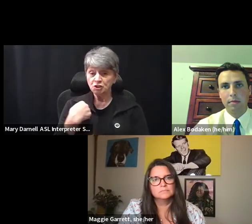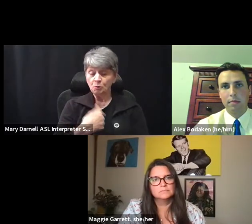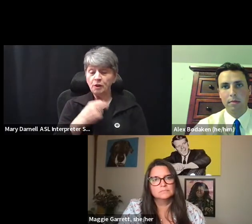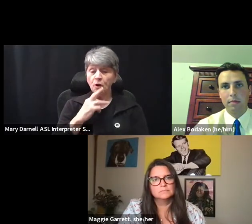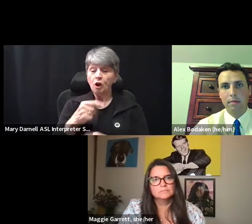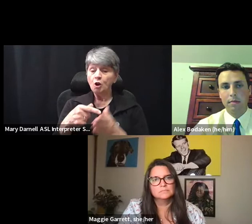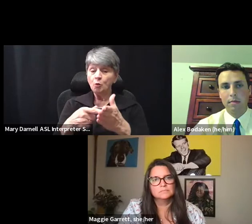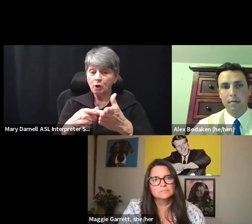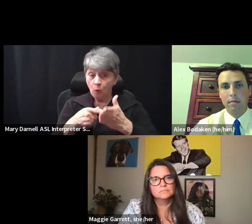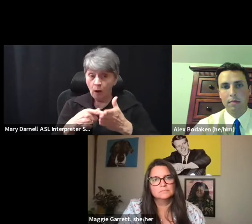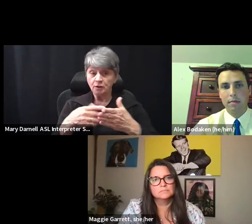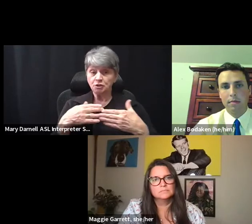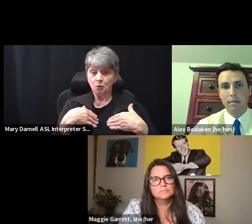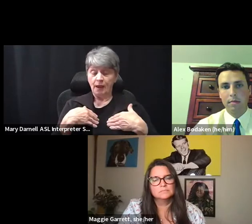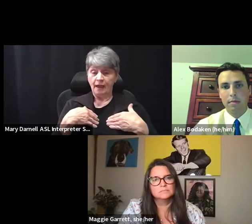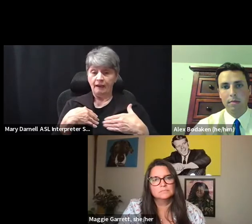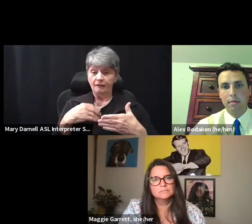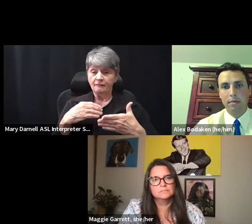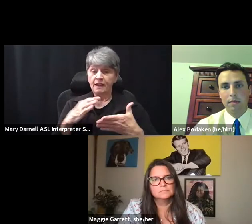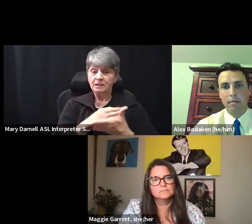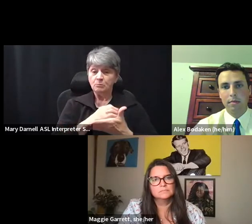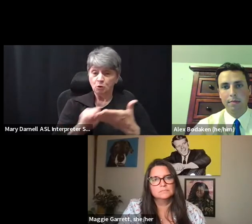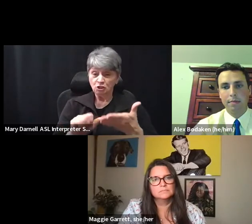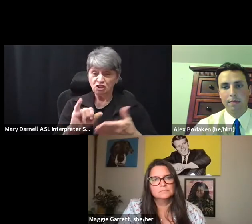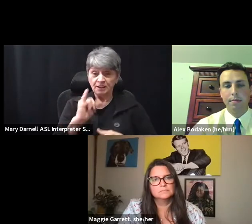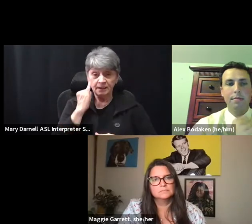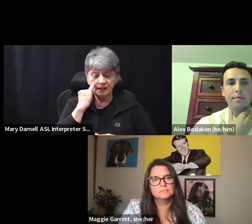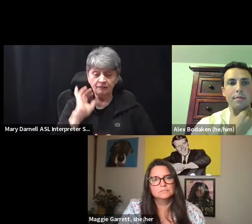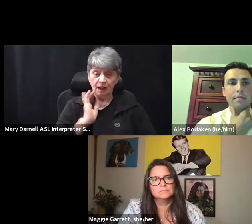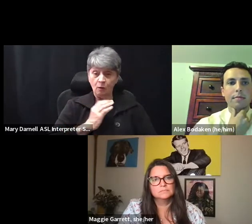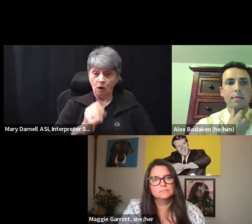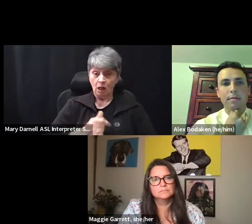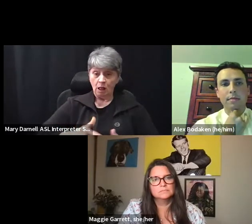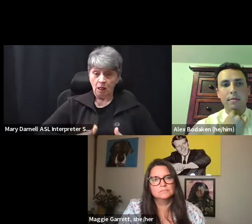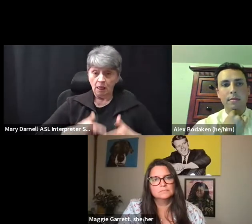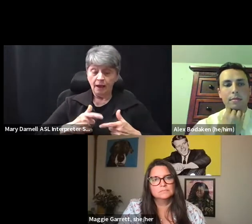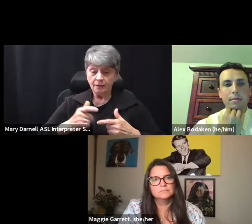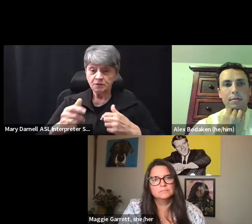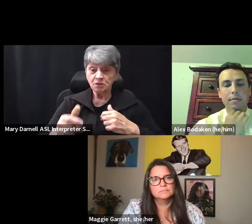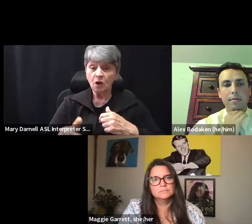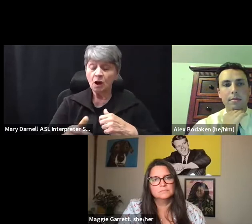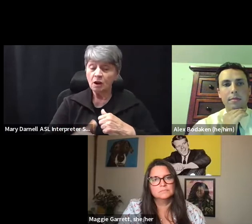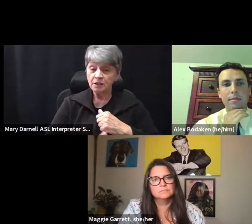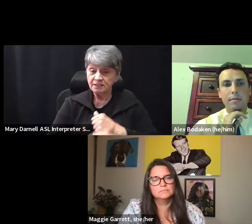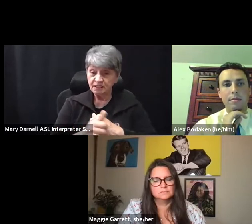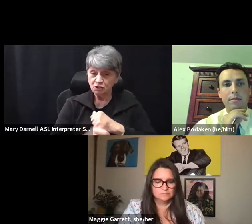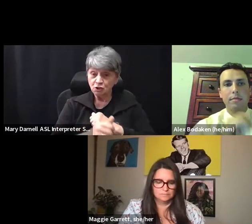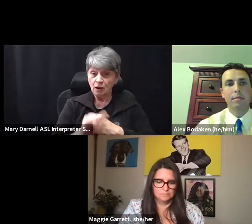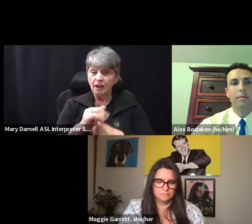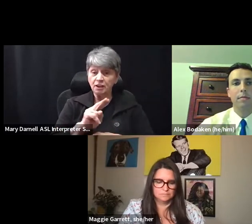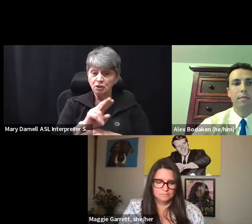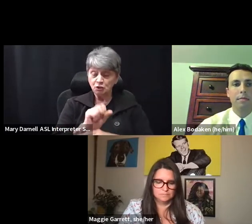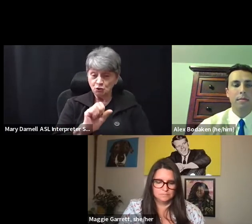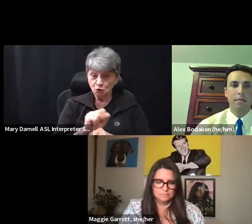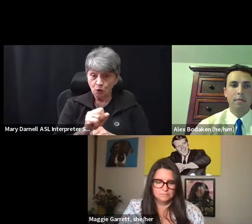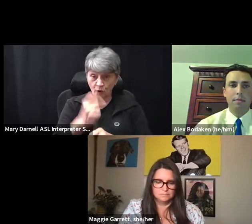have an abortion if our lives are at risk. And I used to work for the Reform Jewish movement, where there are